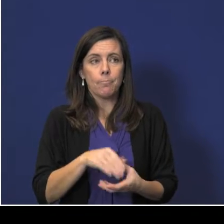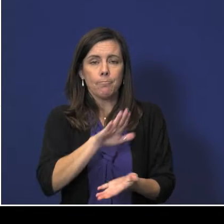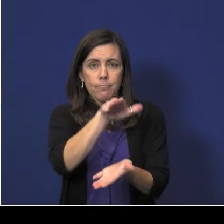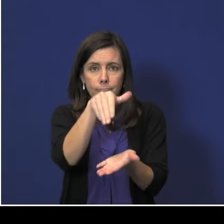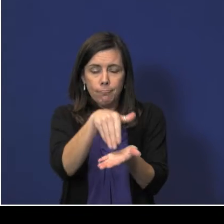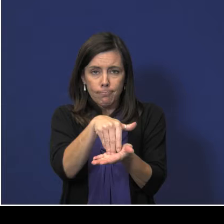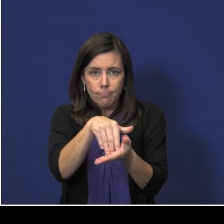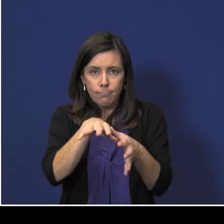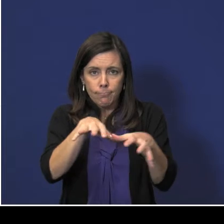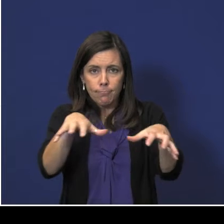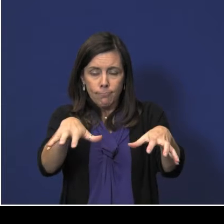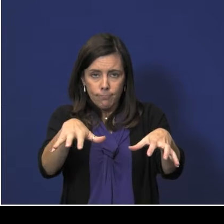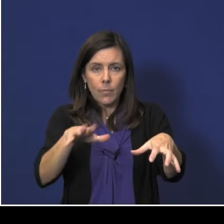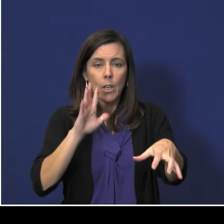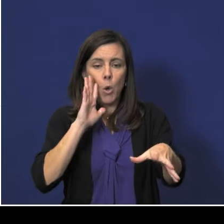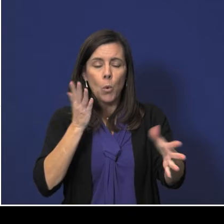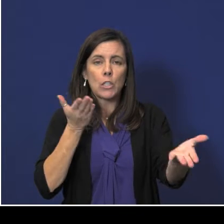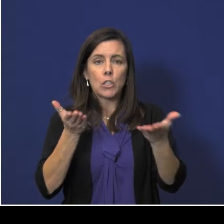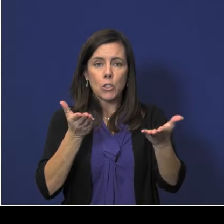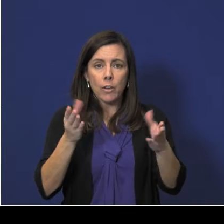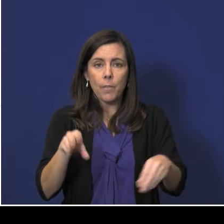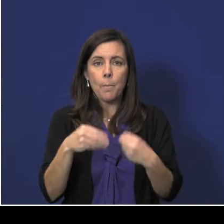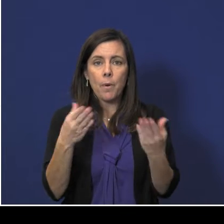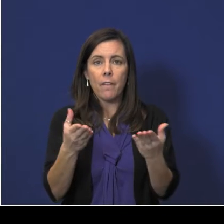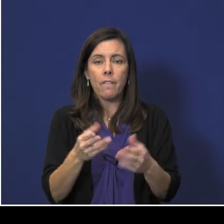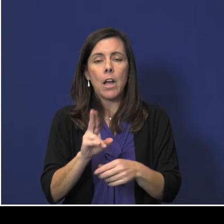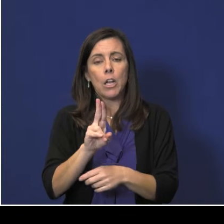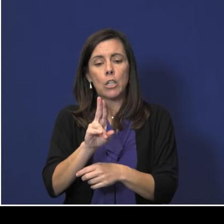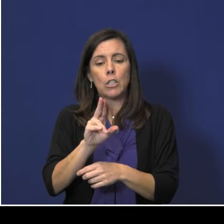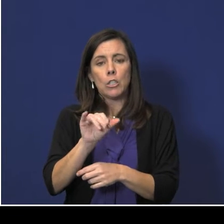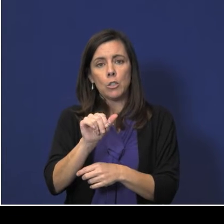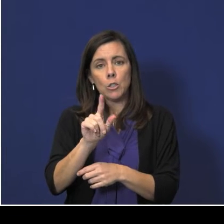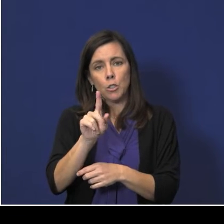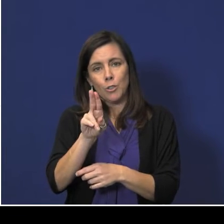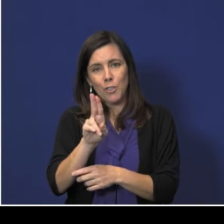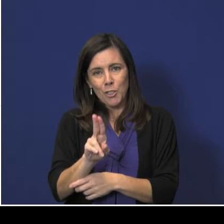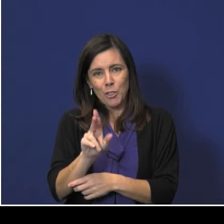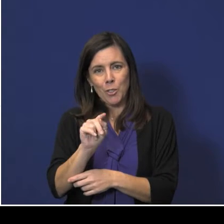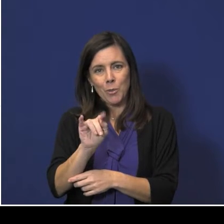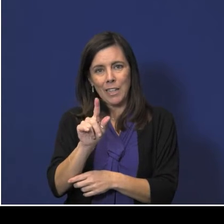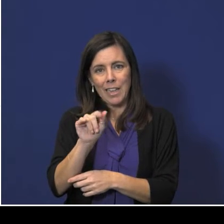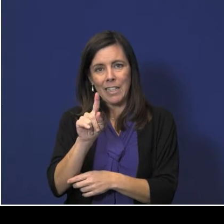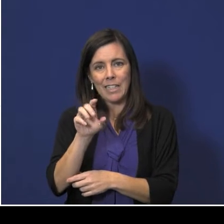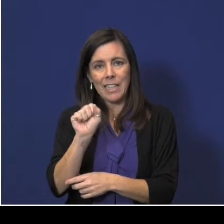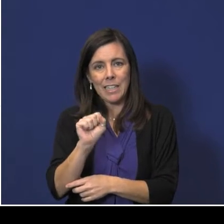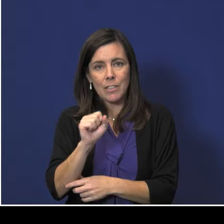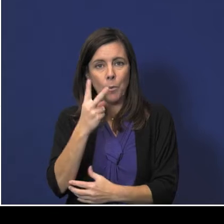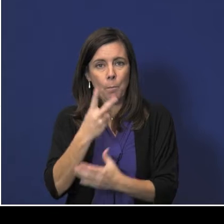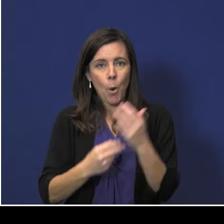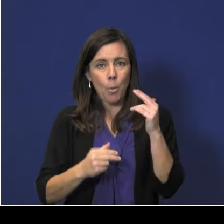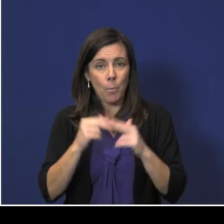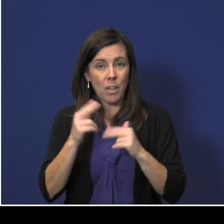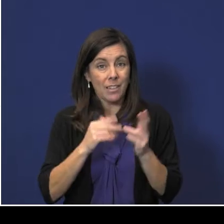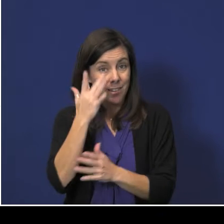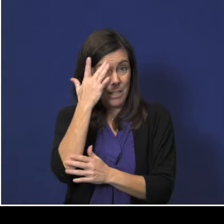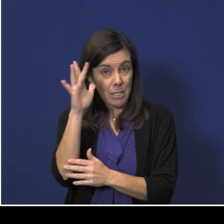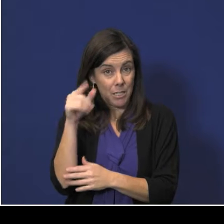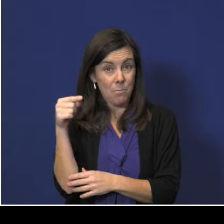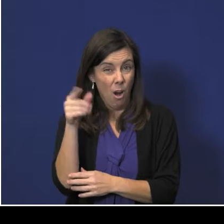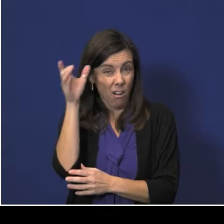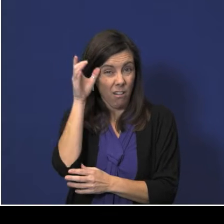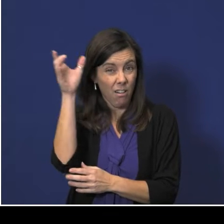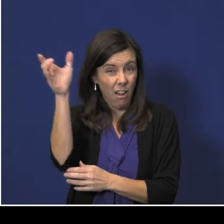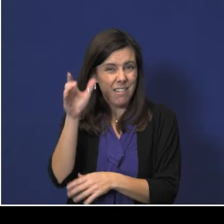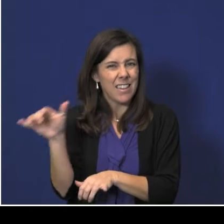plant, which will serve and provide utilities to both buildings. That's an efficient use of land and a smart design concept, similar to what you guys have done